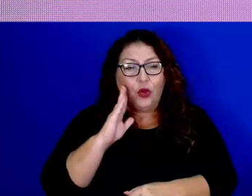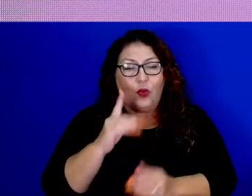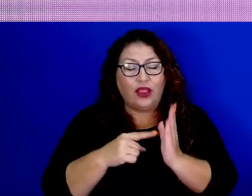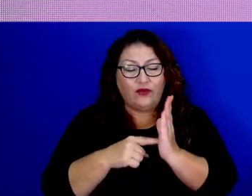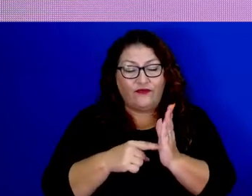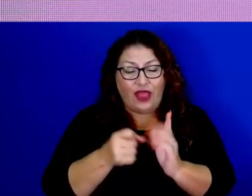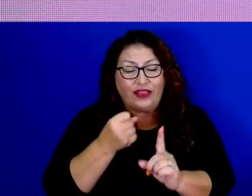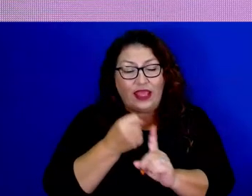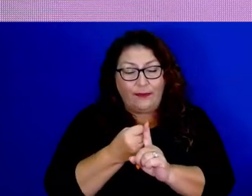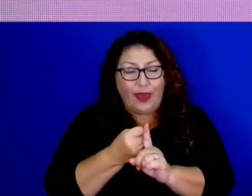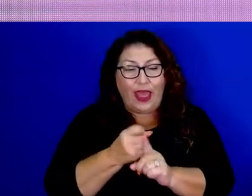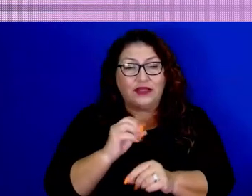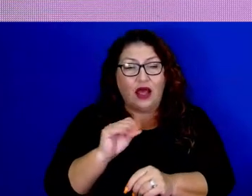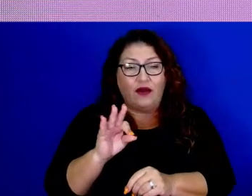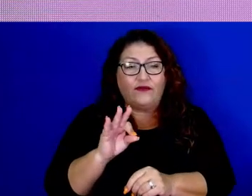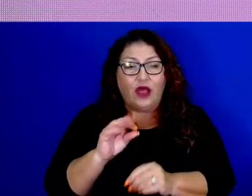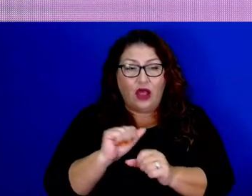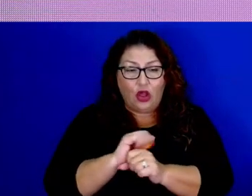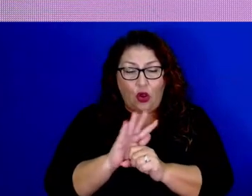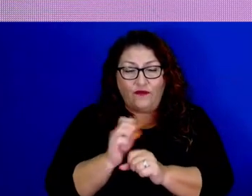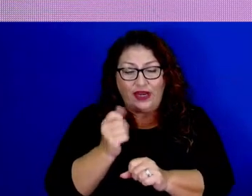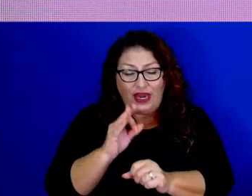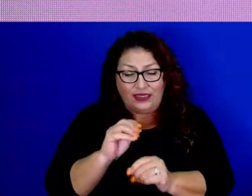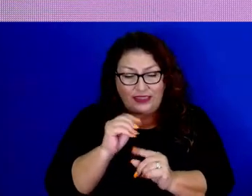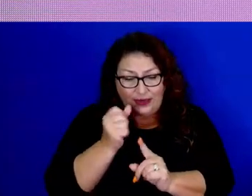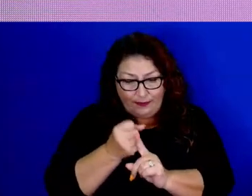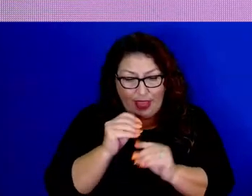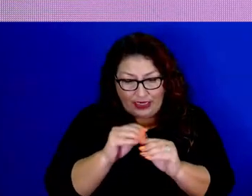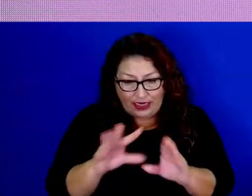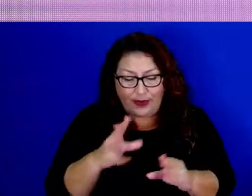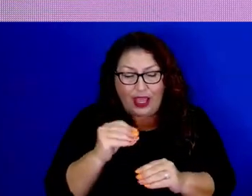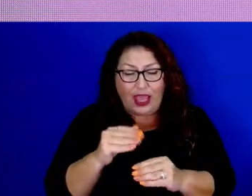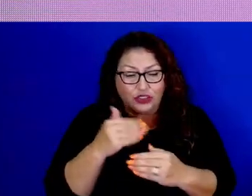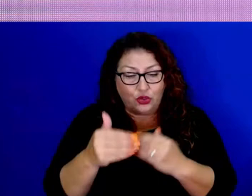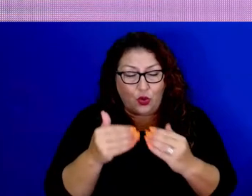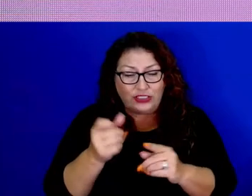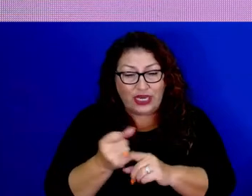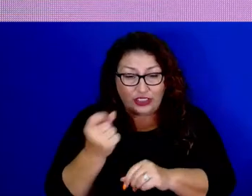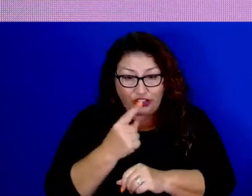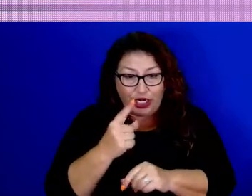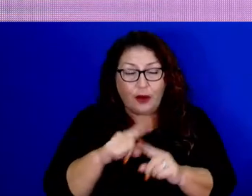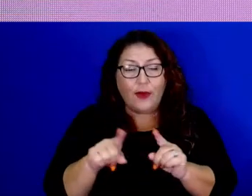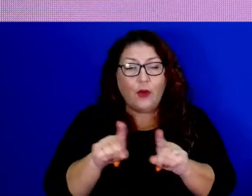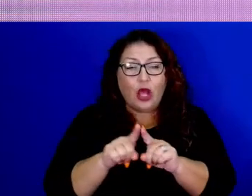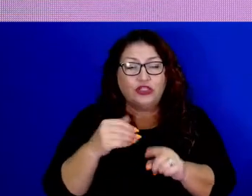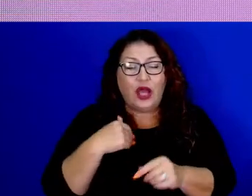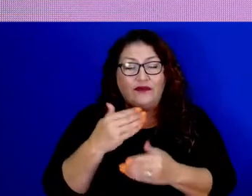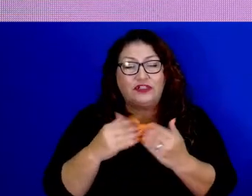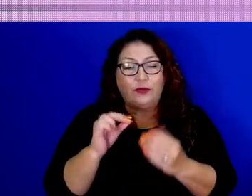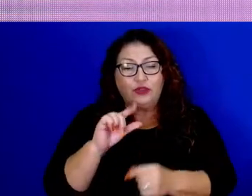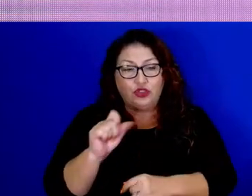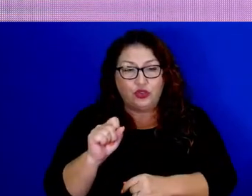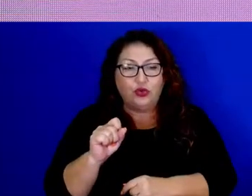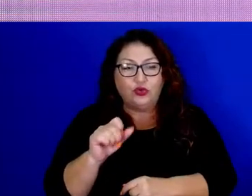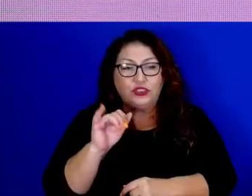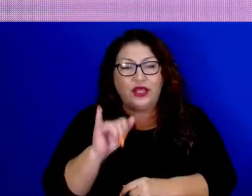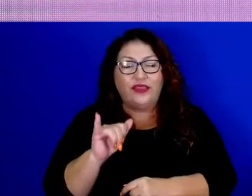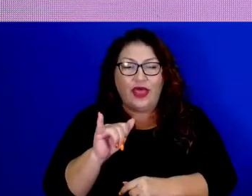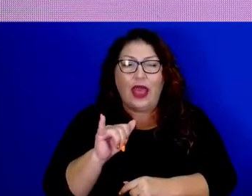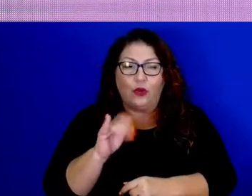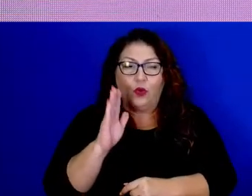its course next year. But we also have some tools that will be particularly useful for